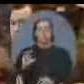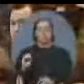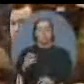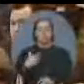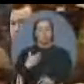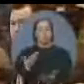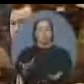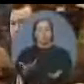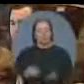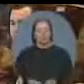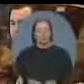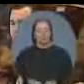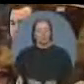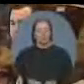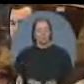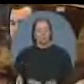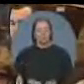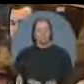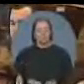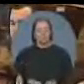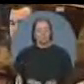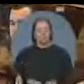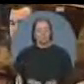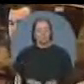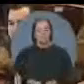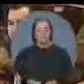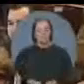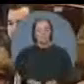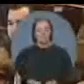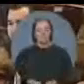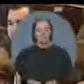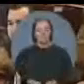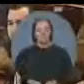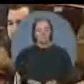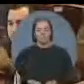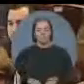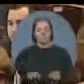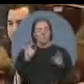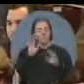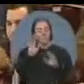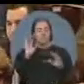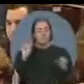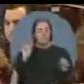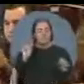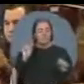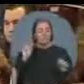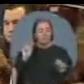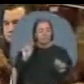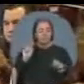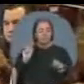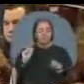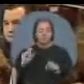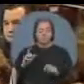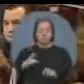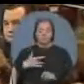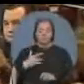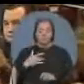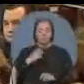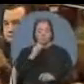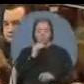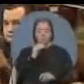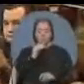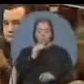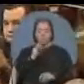I believe the member refers to Omar Khadr. Mr. Khadr, as we all know, has been there for some years, since